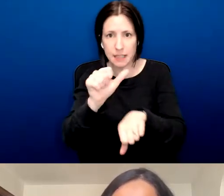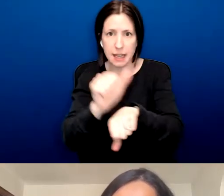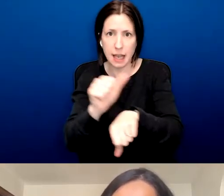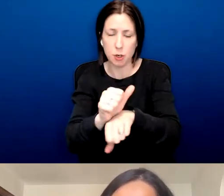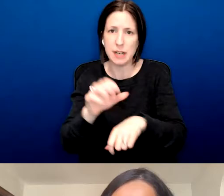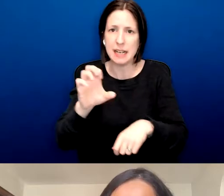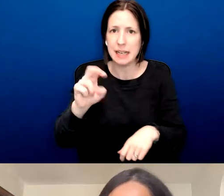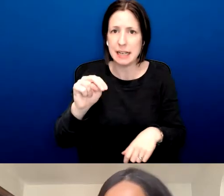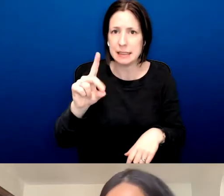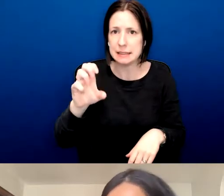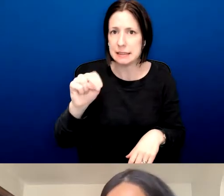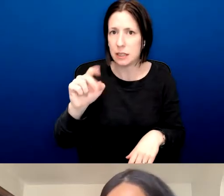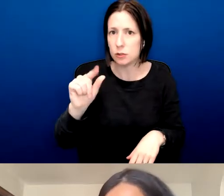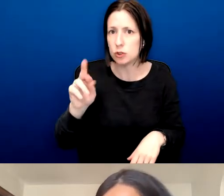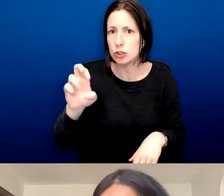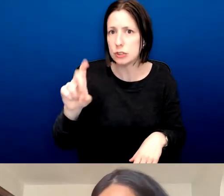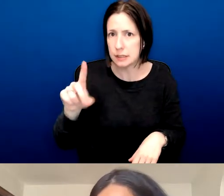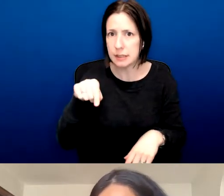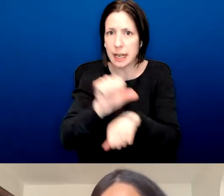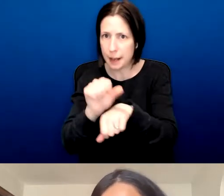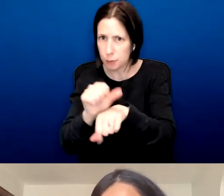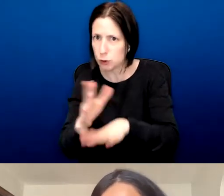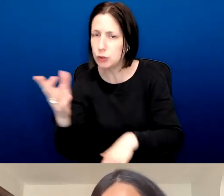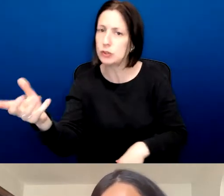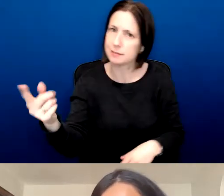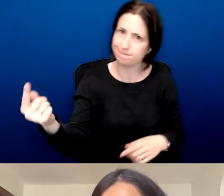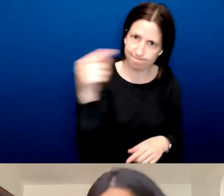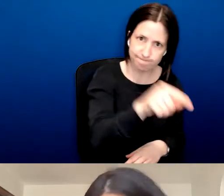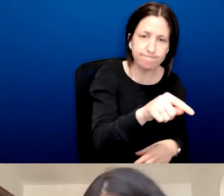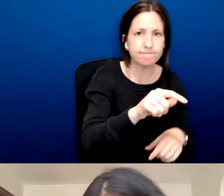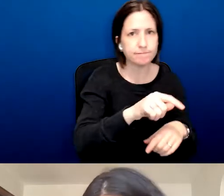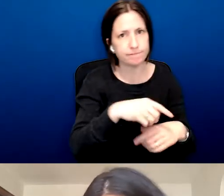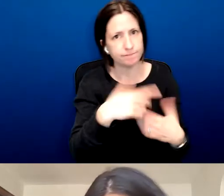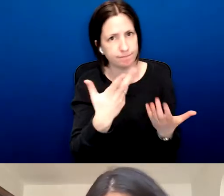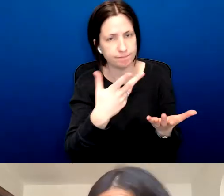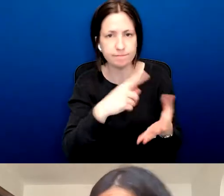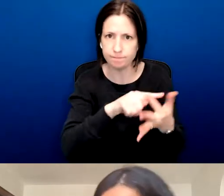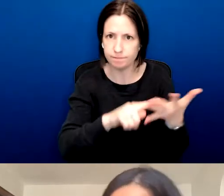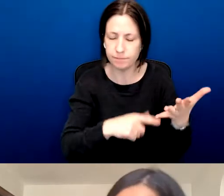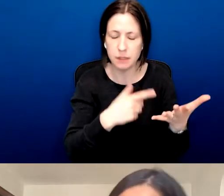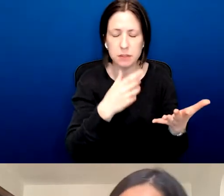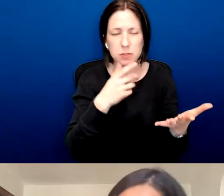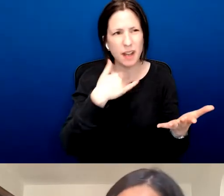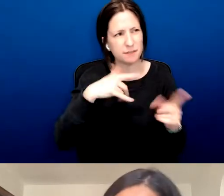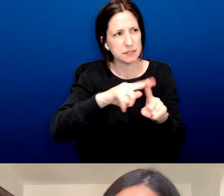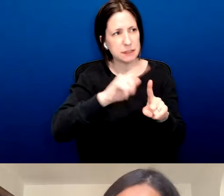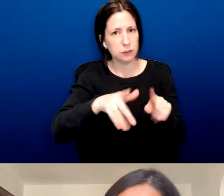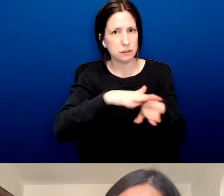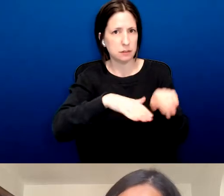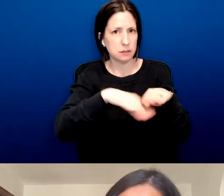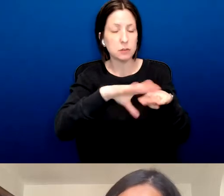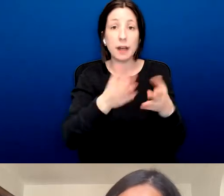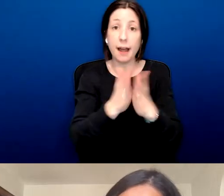pre, you know, and so there's a combination of things that led to this. I'd ask you to read